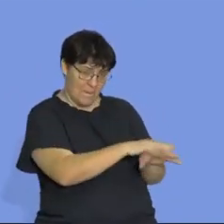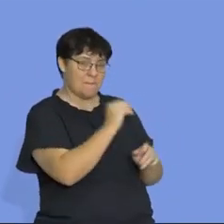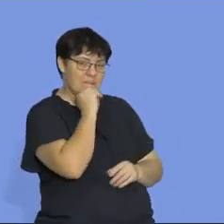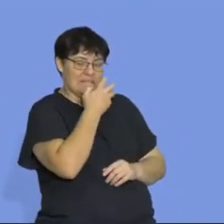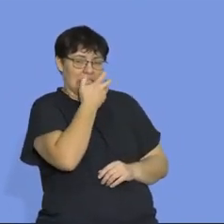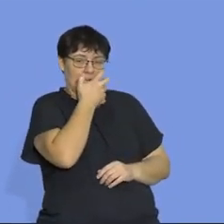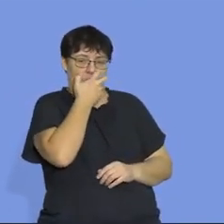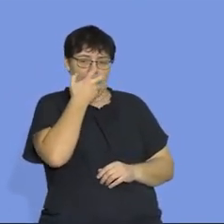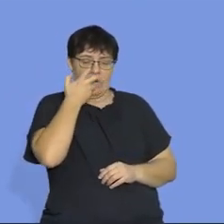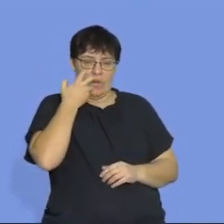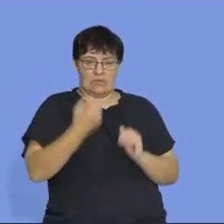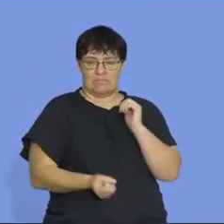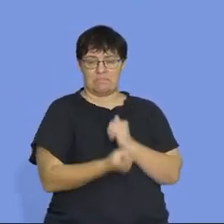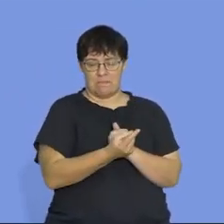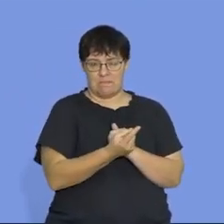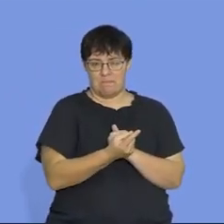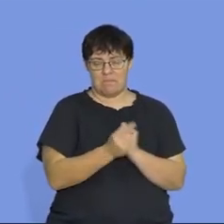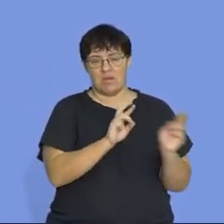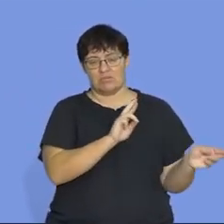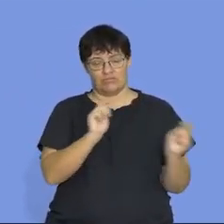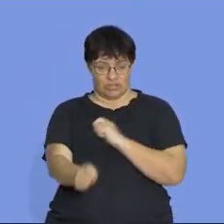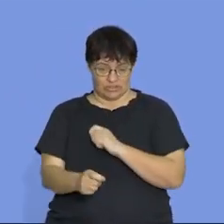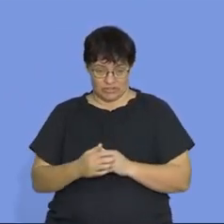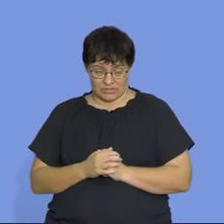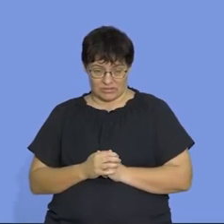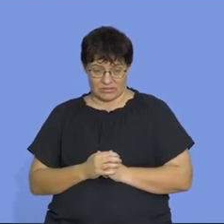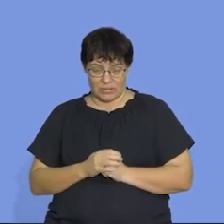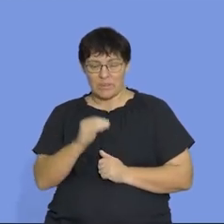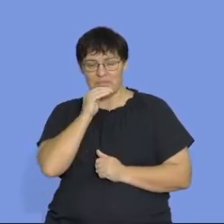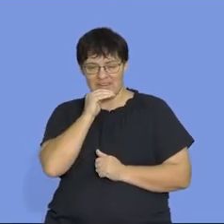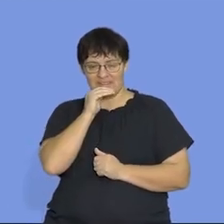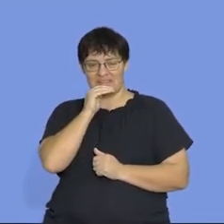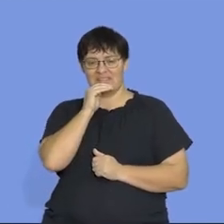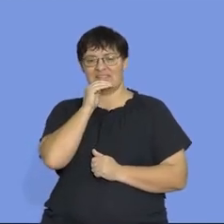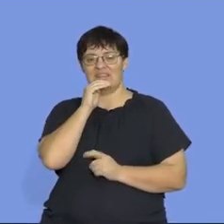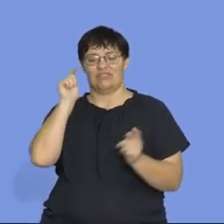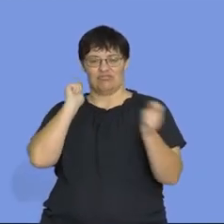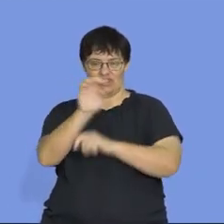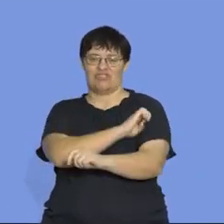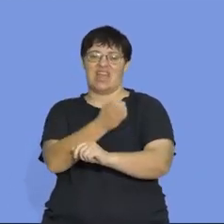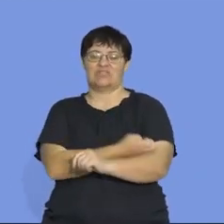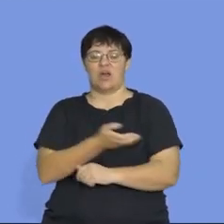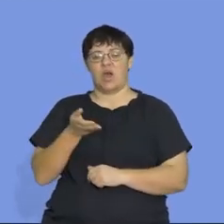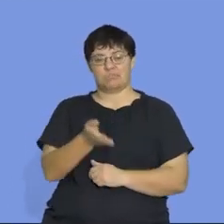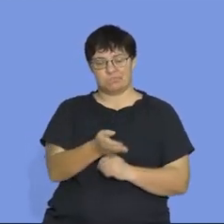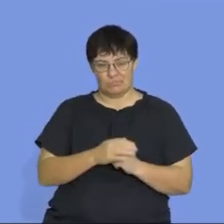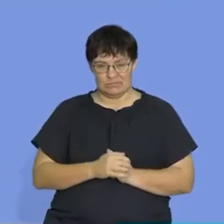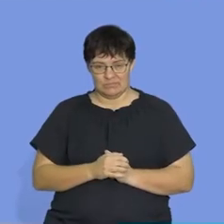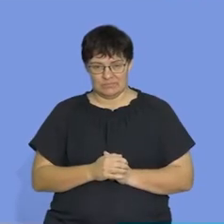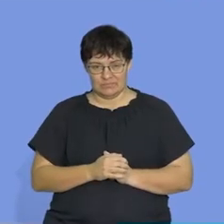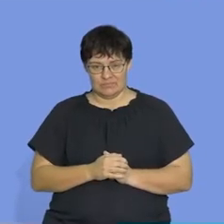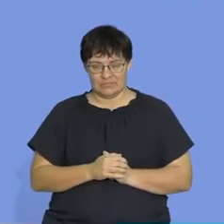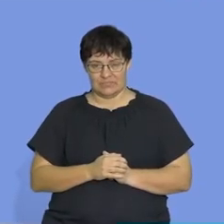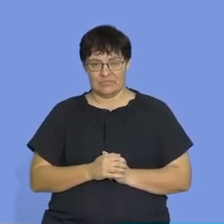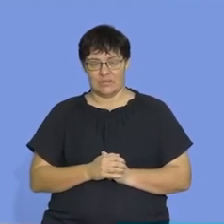about the heat of reaction? We talk about the energy change that takes place in a chemical reaction. So in other words, what we're